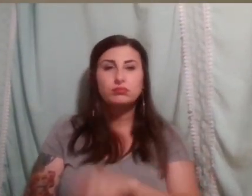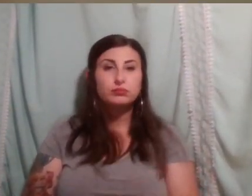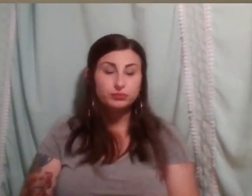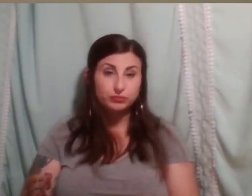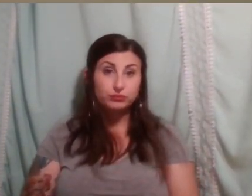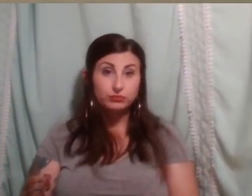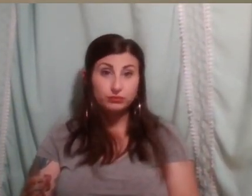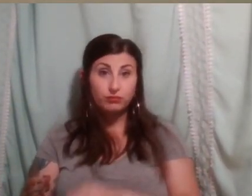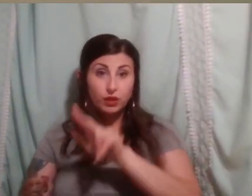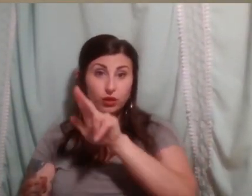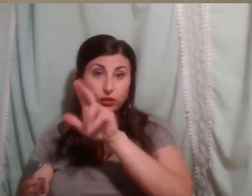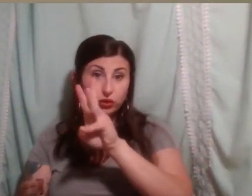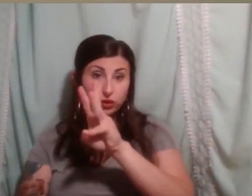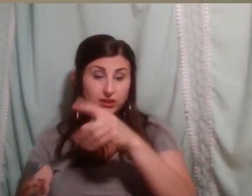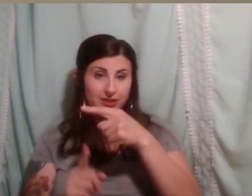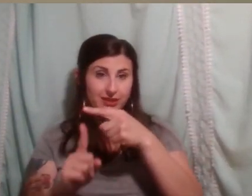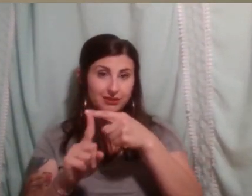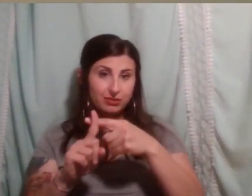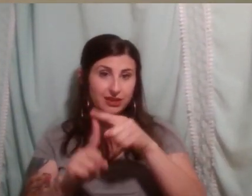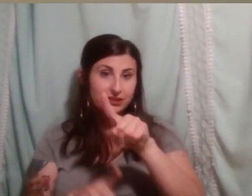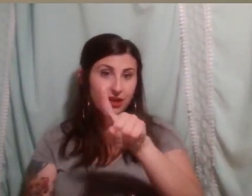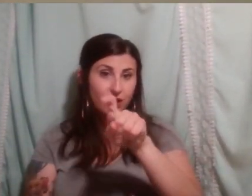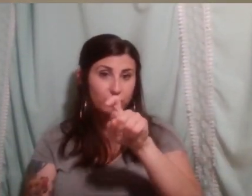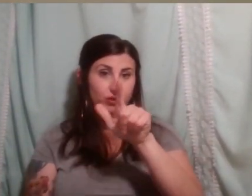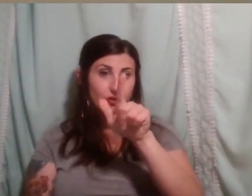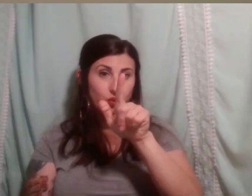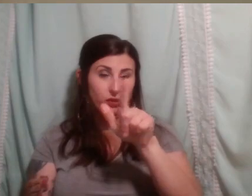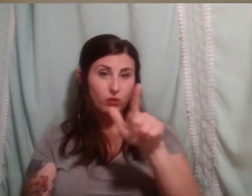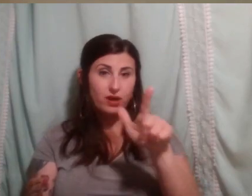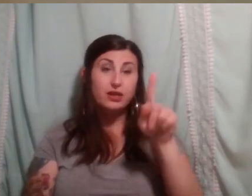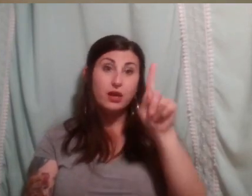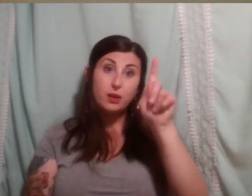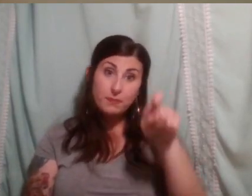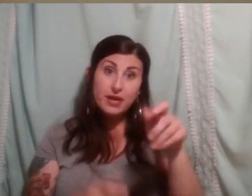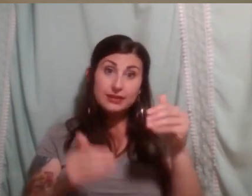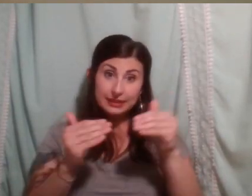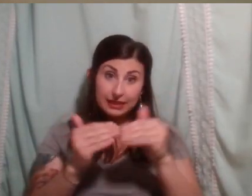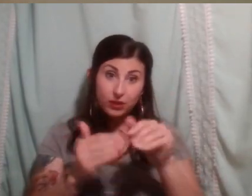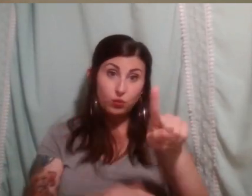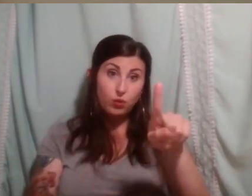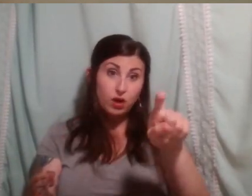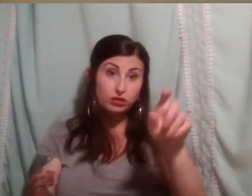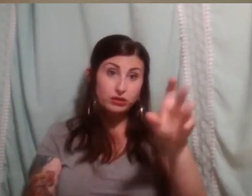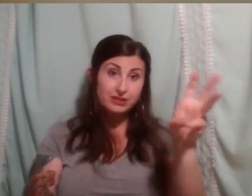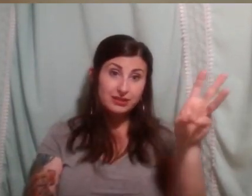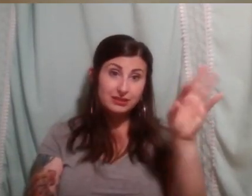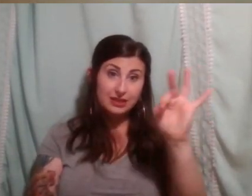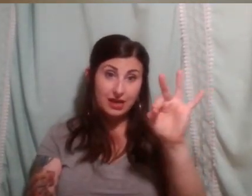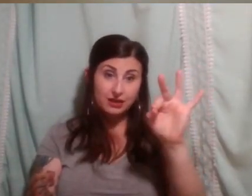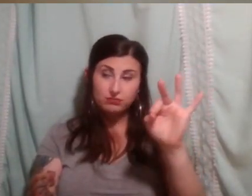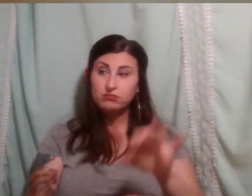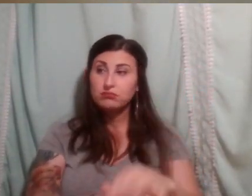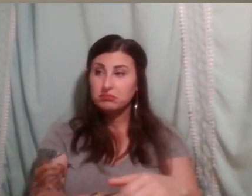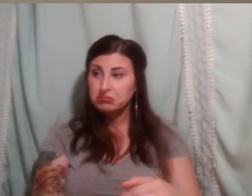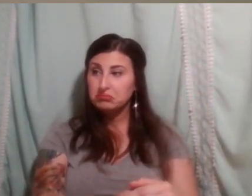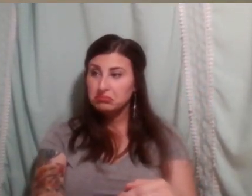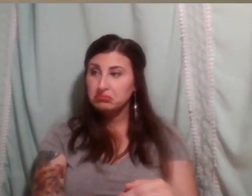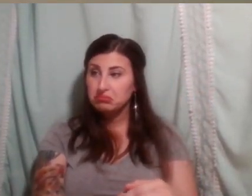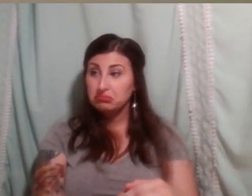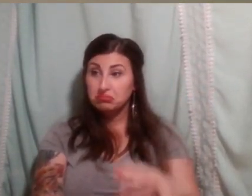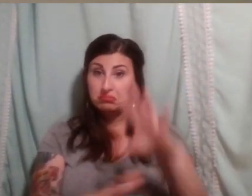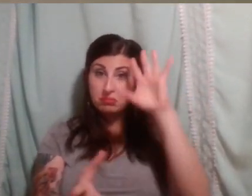true. So 36 plus 121 needs to equal 169.